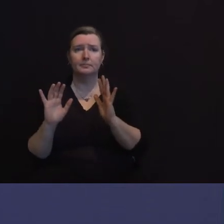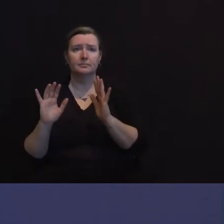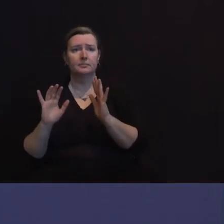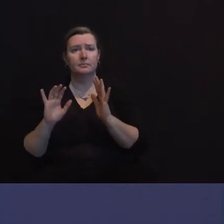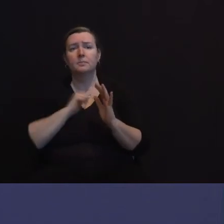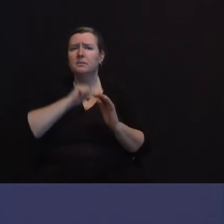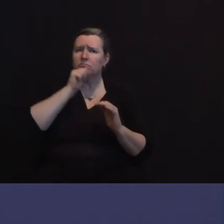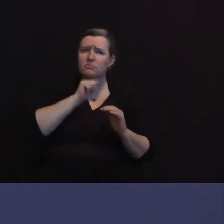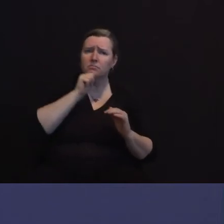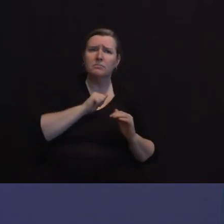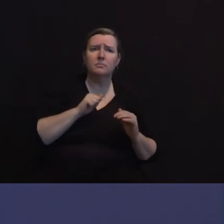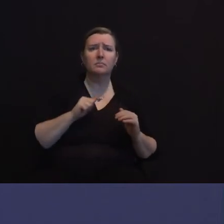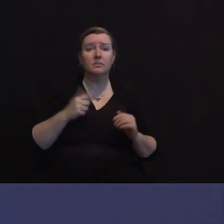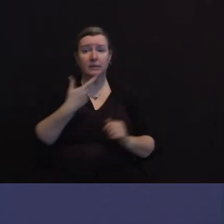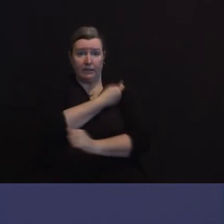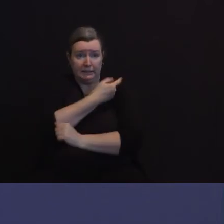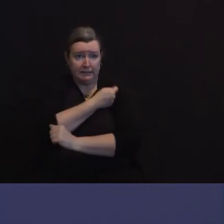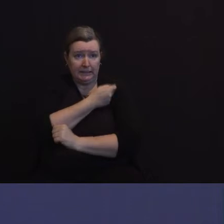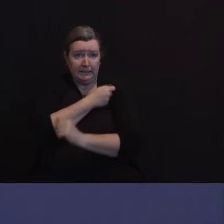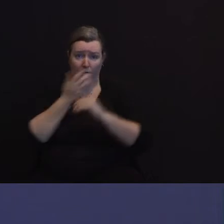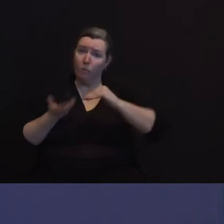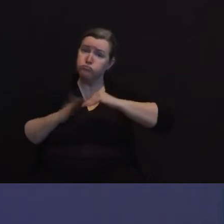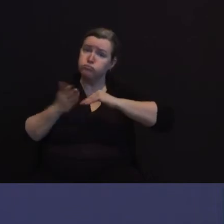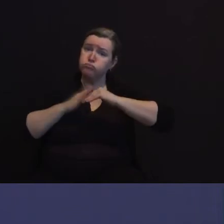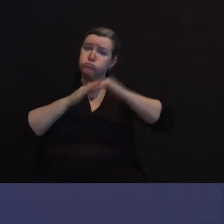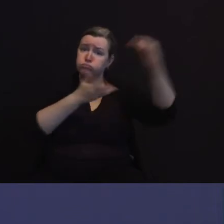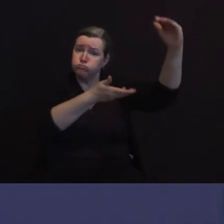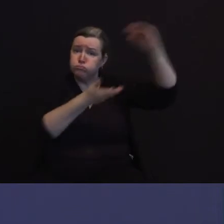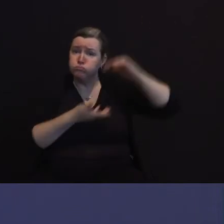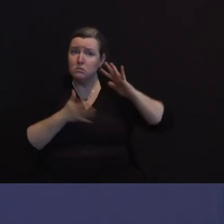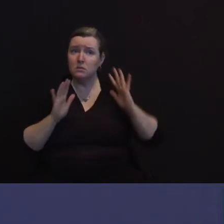of vaccine doses, we're well into the 600 and something thousands